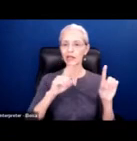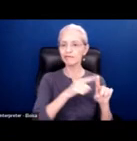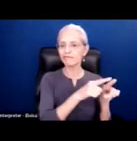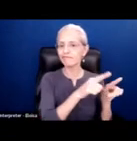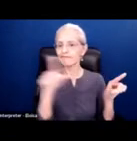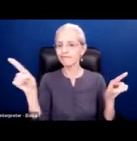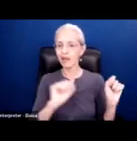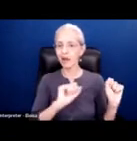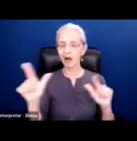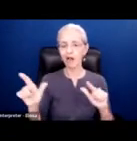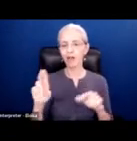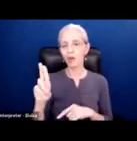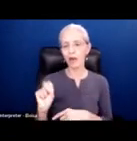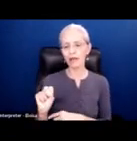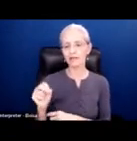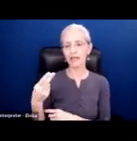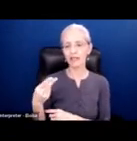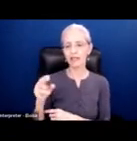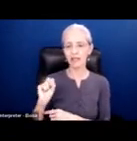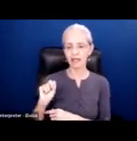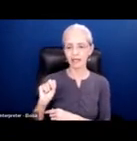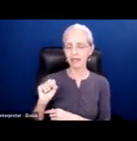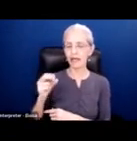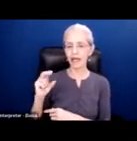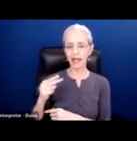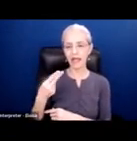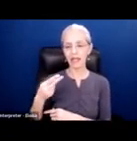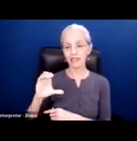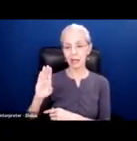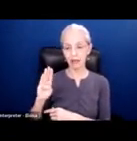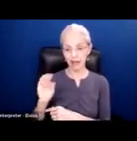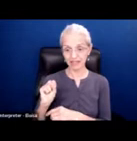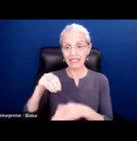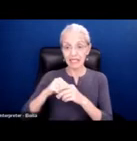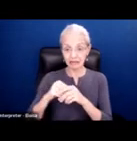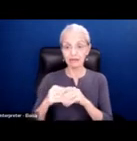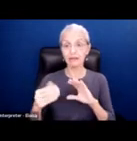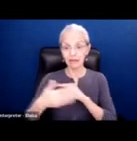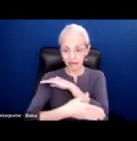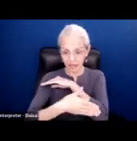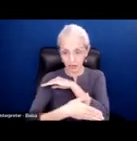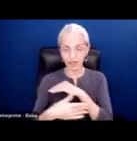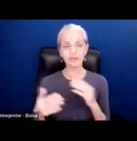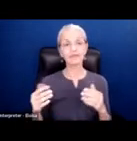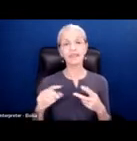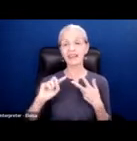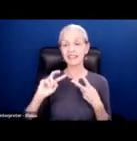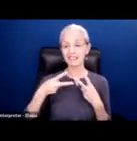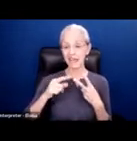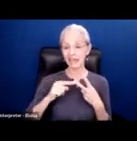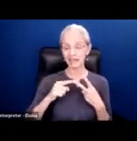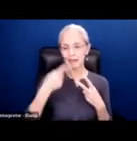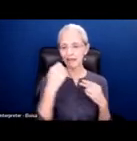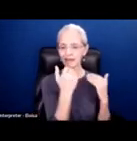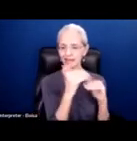US HCBS recipients in the country. Second, because of limitations with our